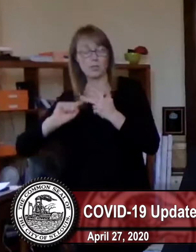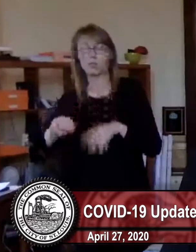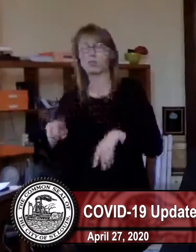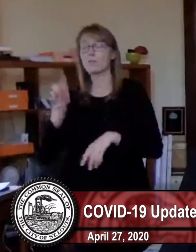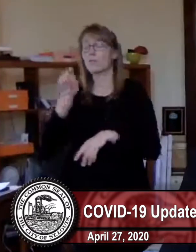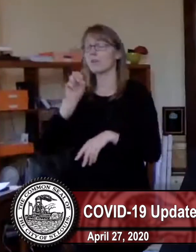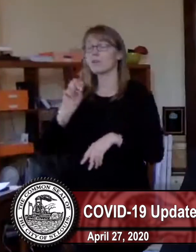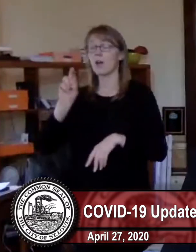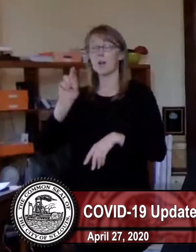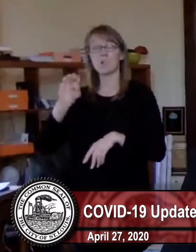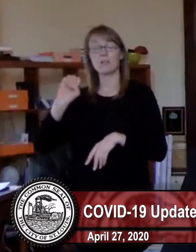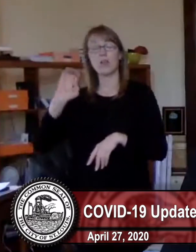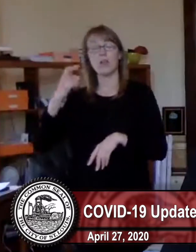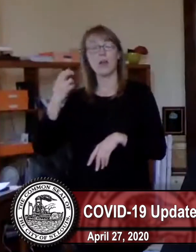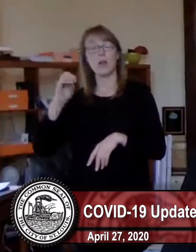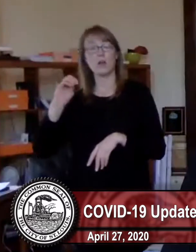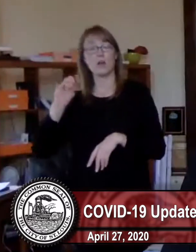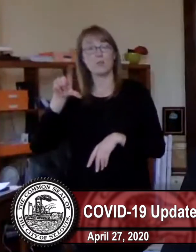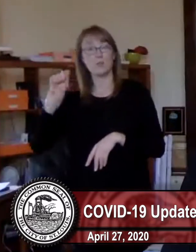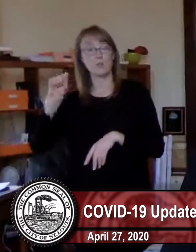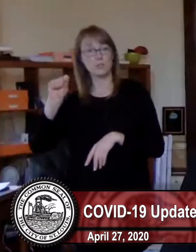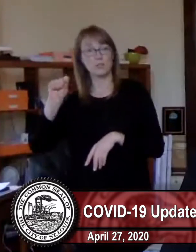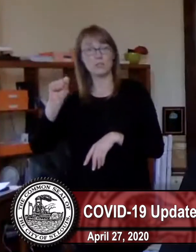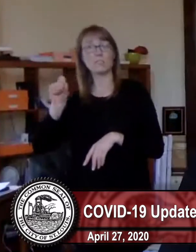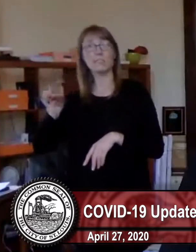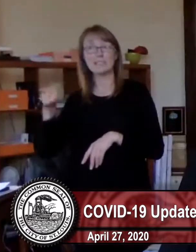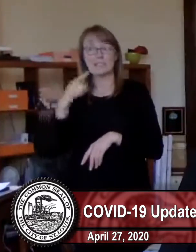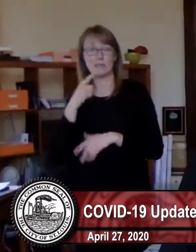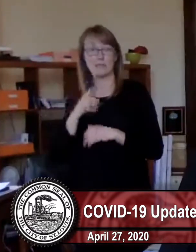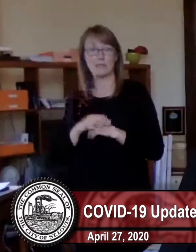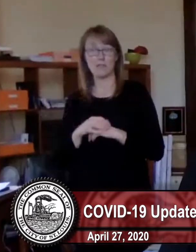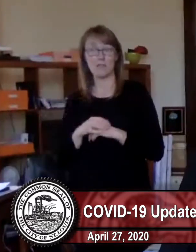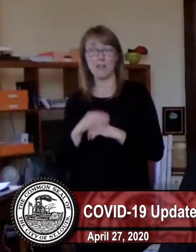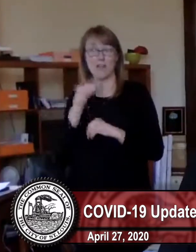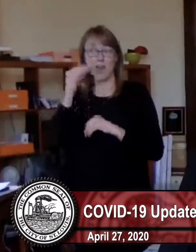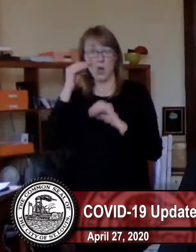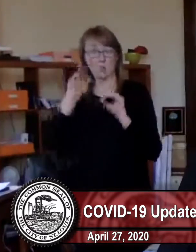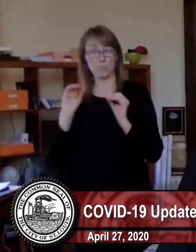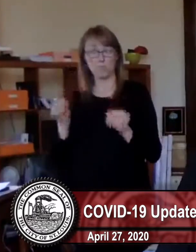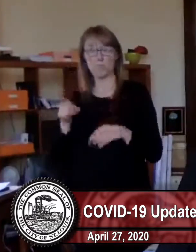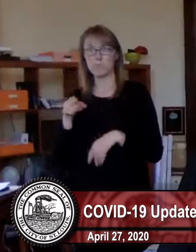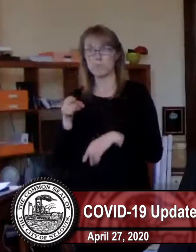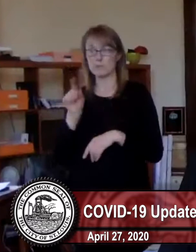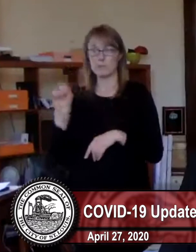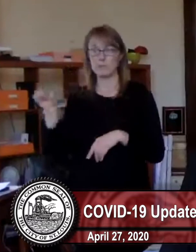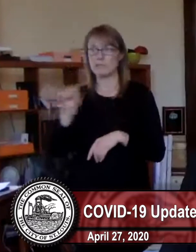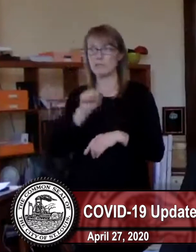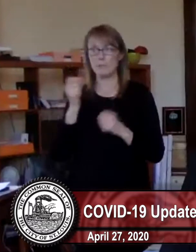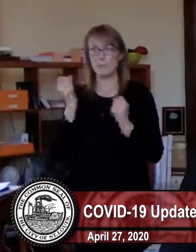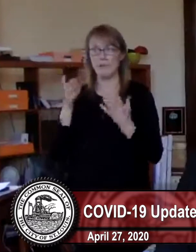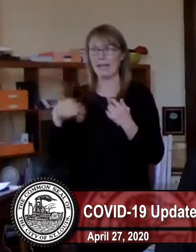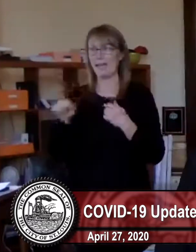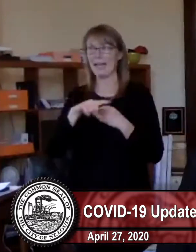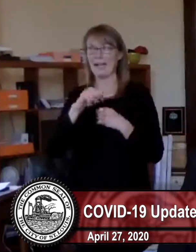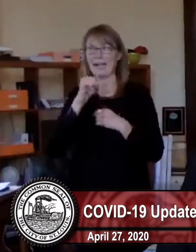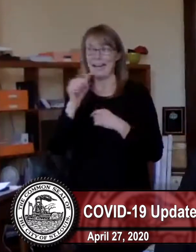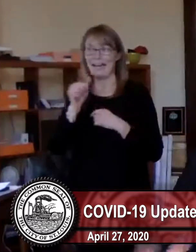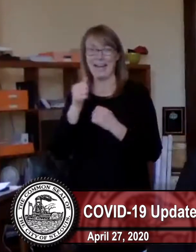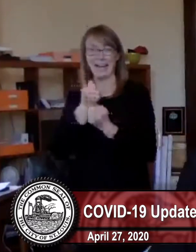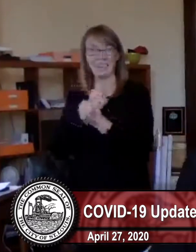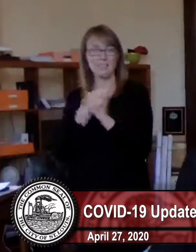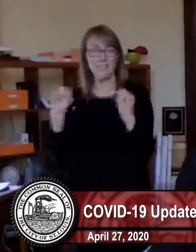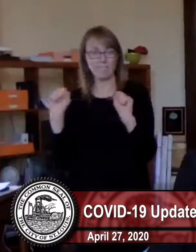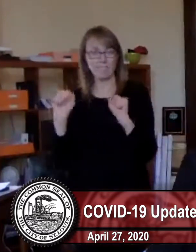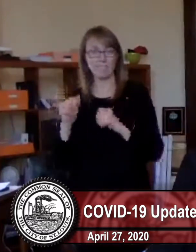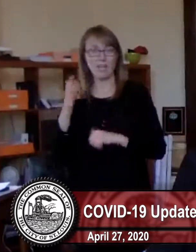said, and we all certainly agree, that this is not a safe situation. There's a lot of no social